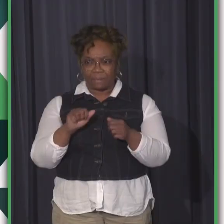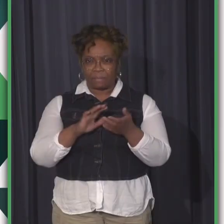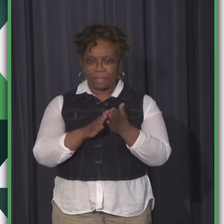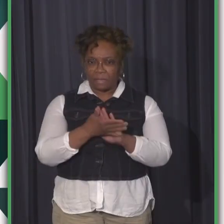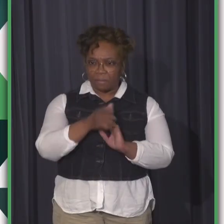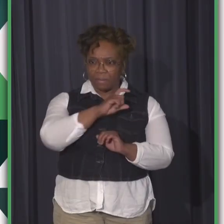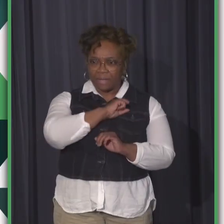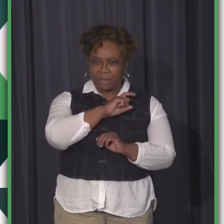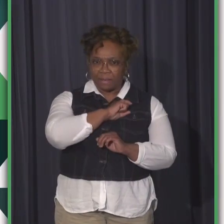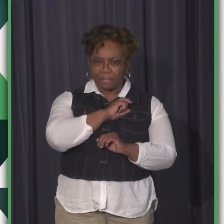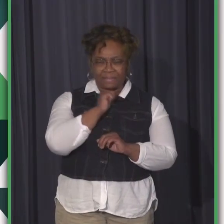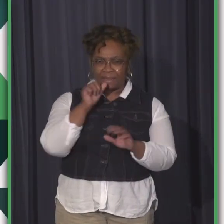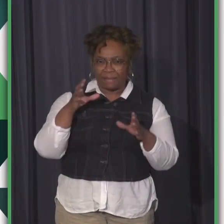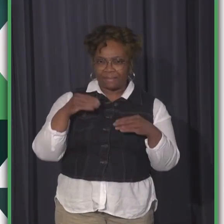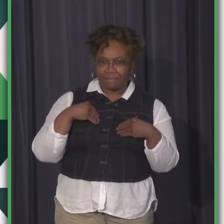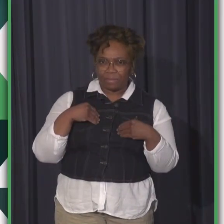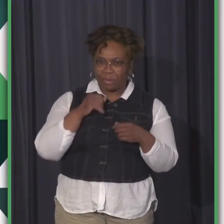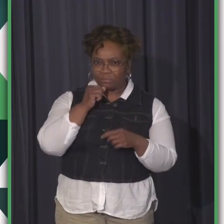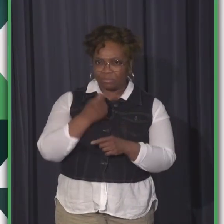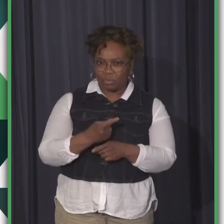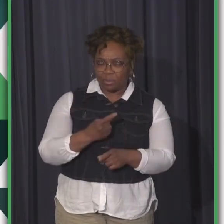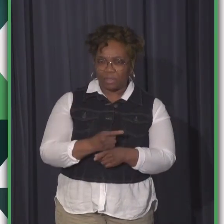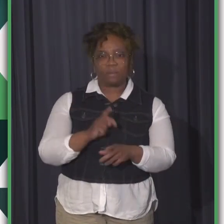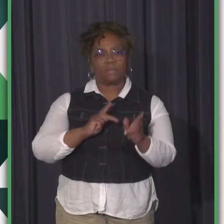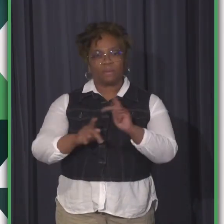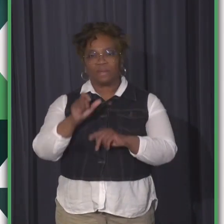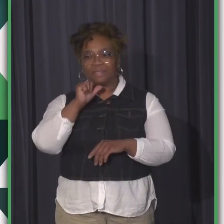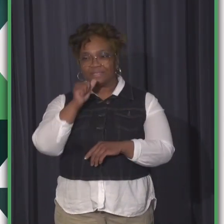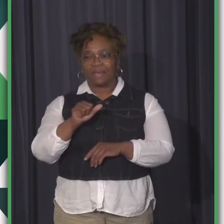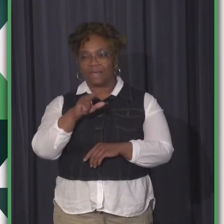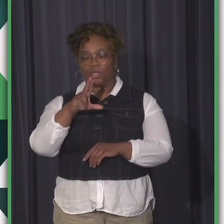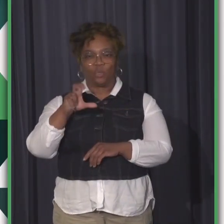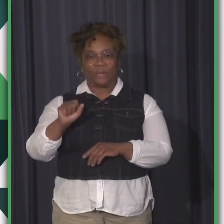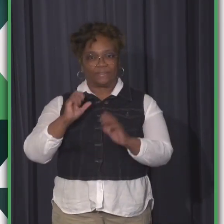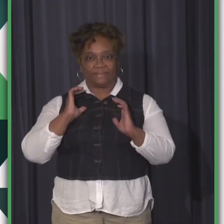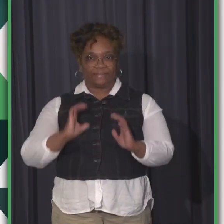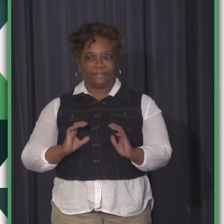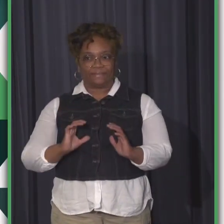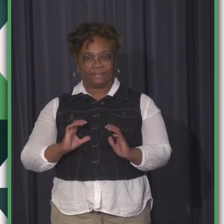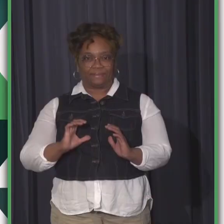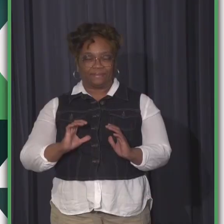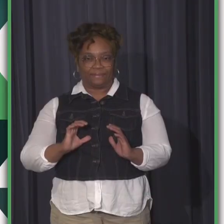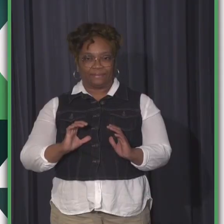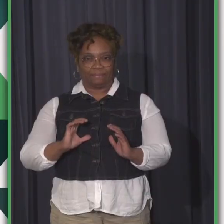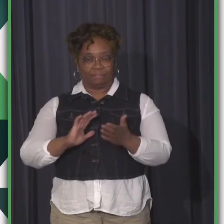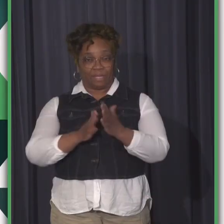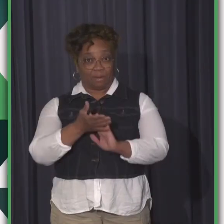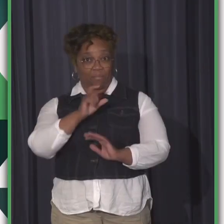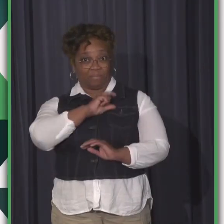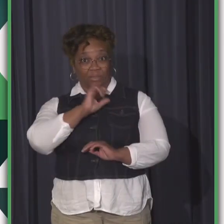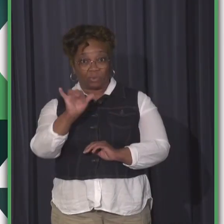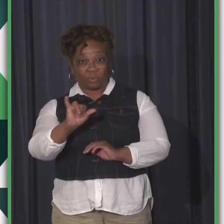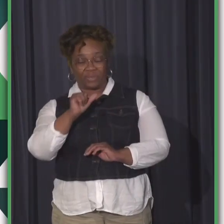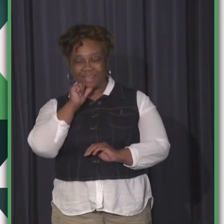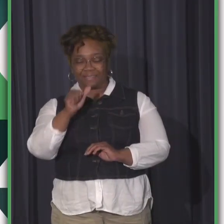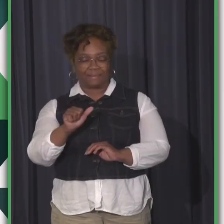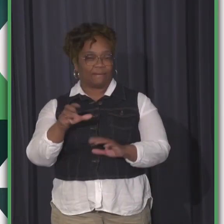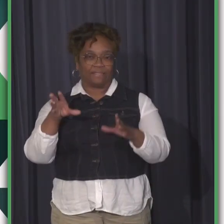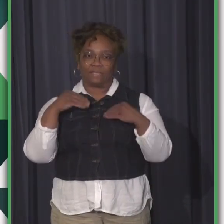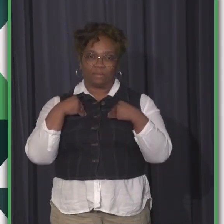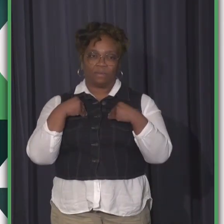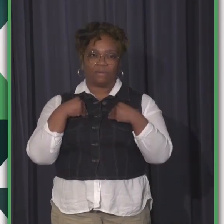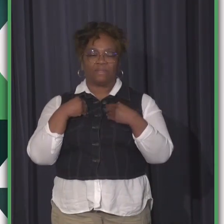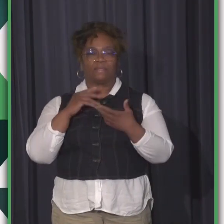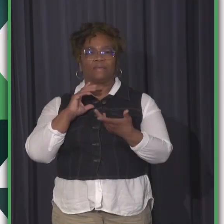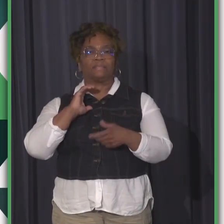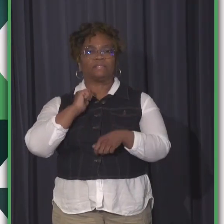acceptable. And people who do not have U.S. citizenship, that's not acceptable either. So they create new